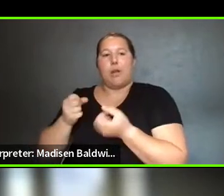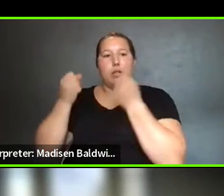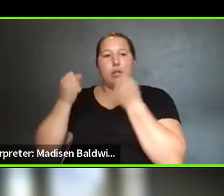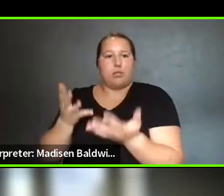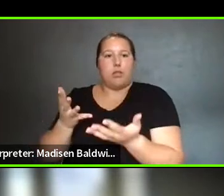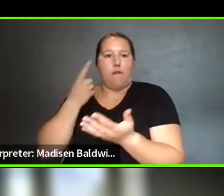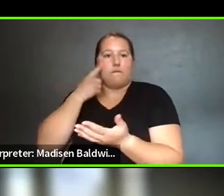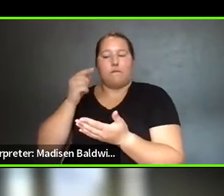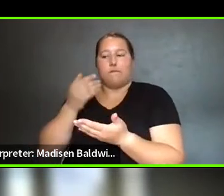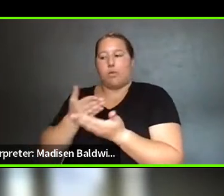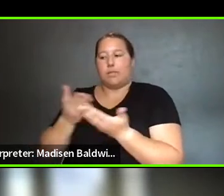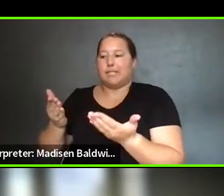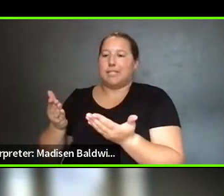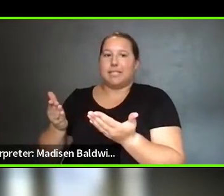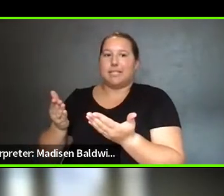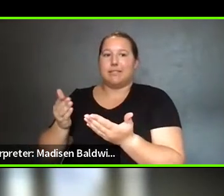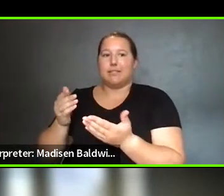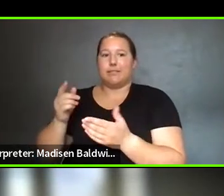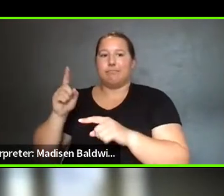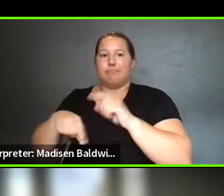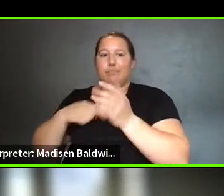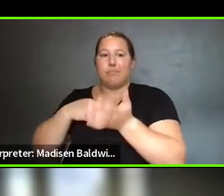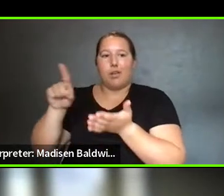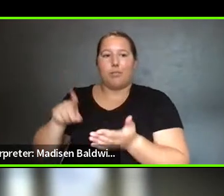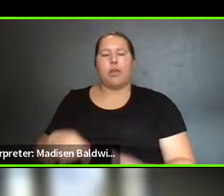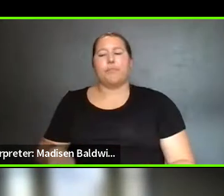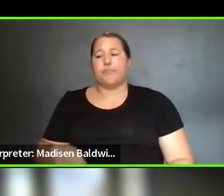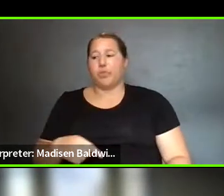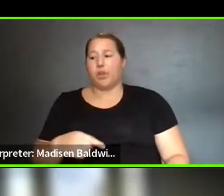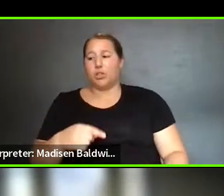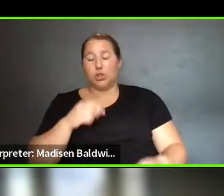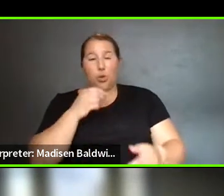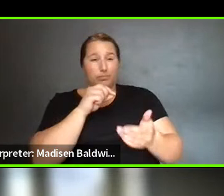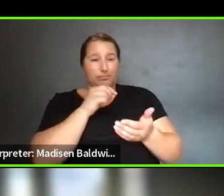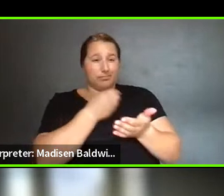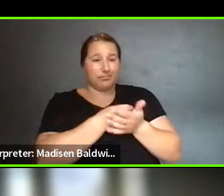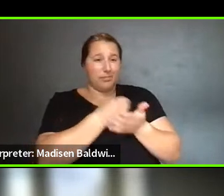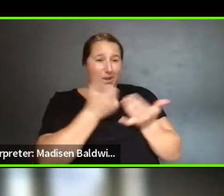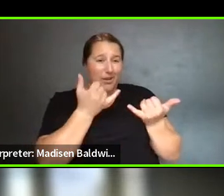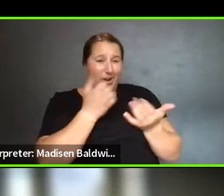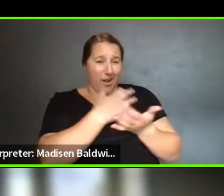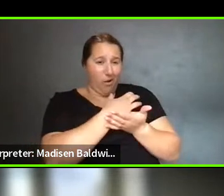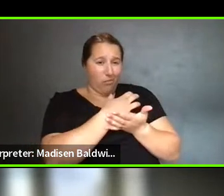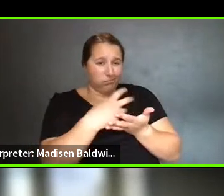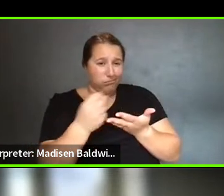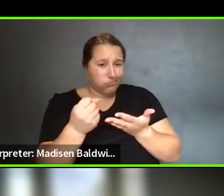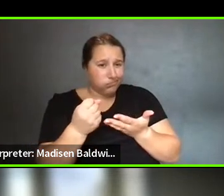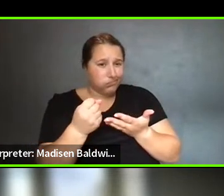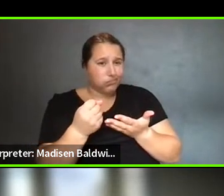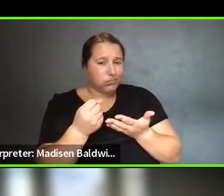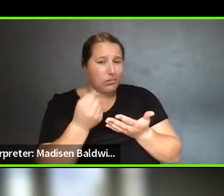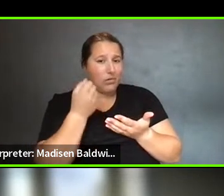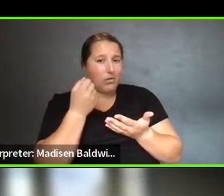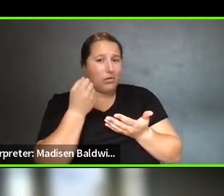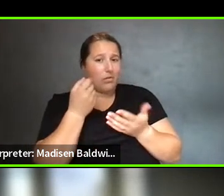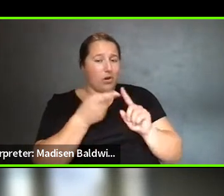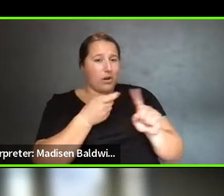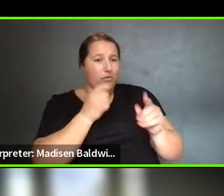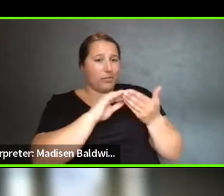Are we running out of funding for that? Is there somewhere where the county and or city can augment some of that